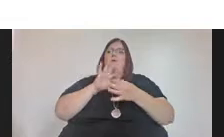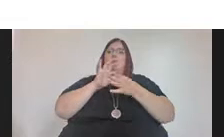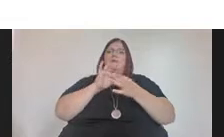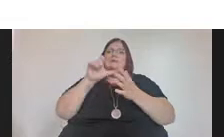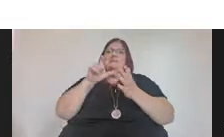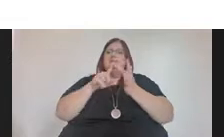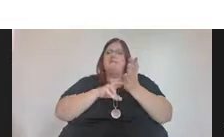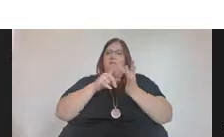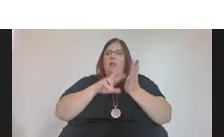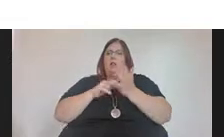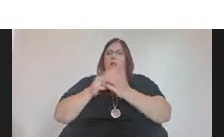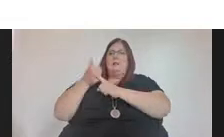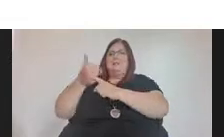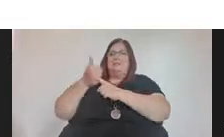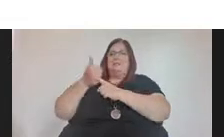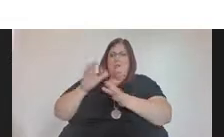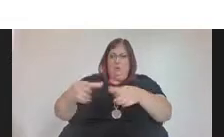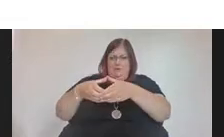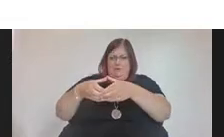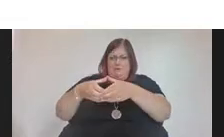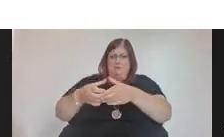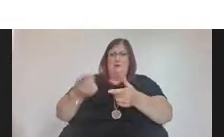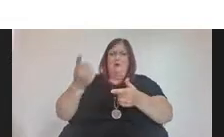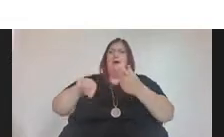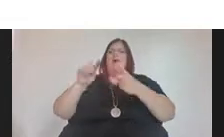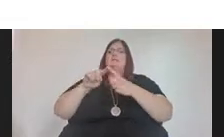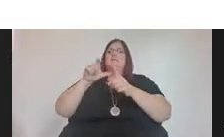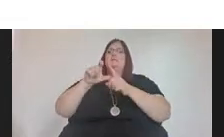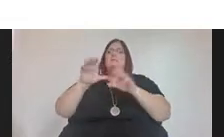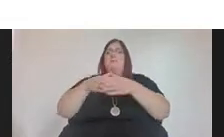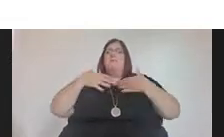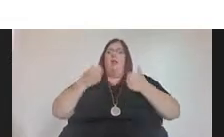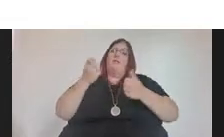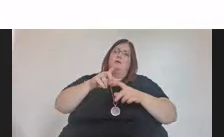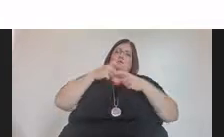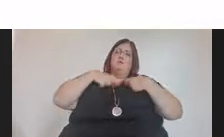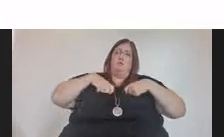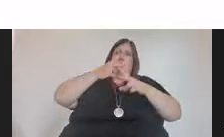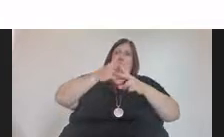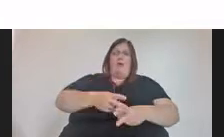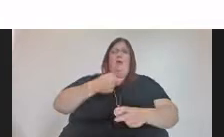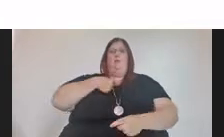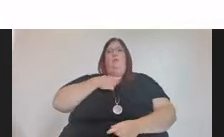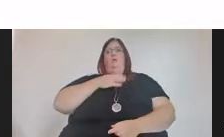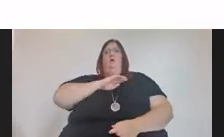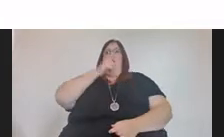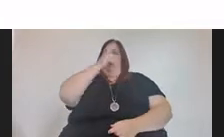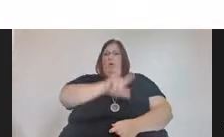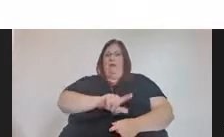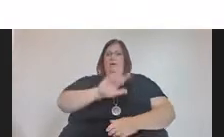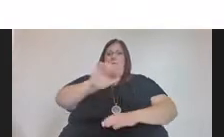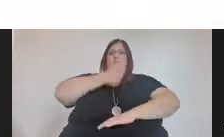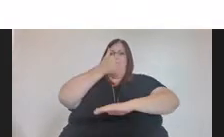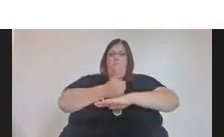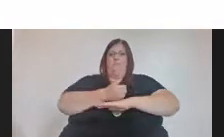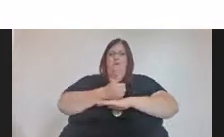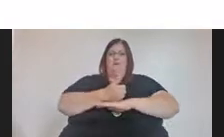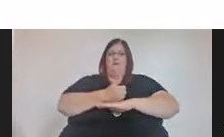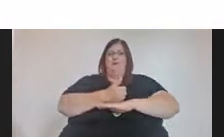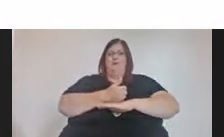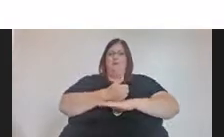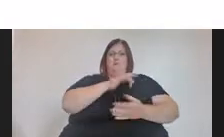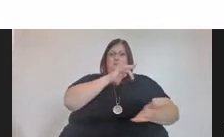Contingencies Unit and with the Department of Health and Social Care. And we were fortunate enough to be able to establish 2 regional